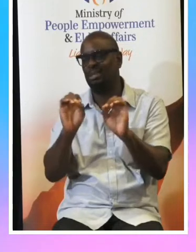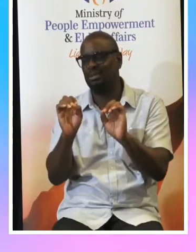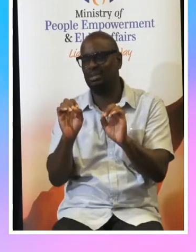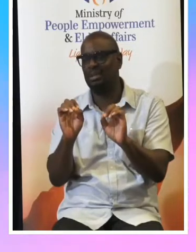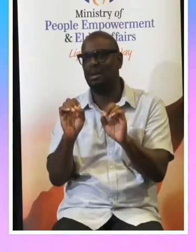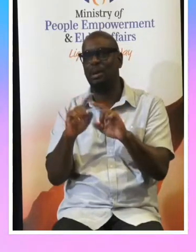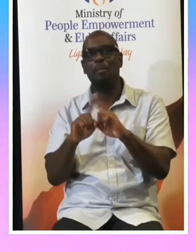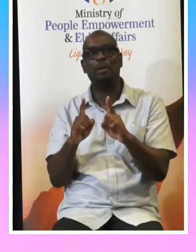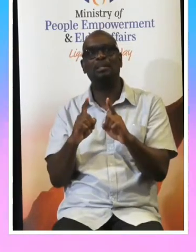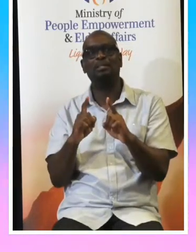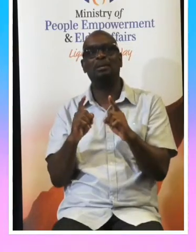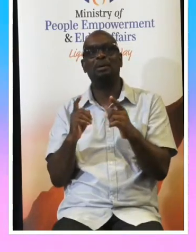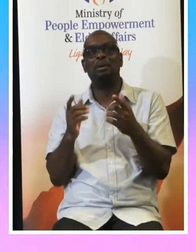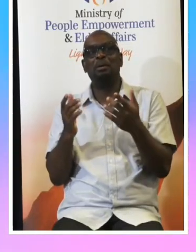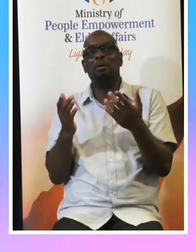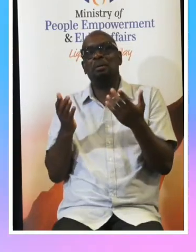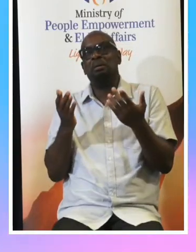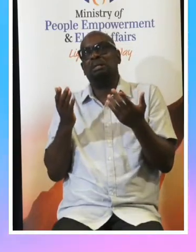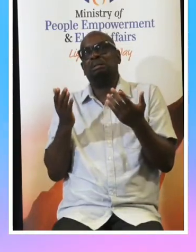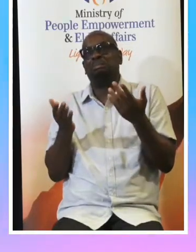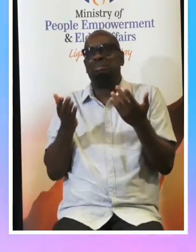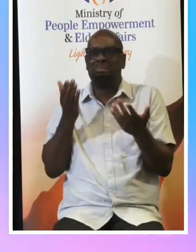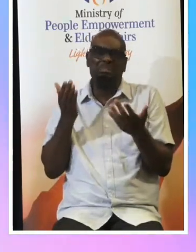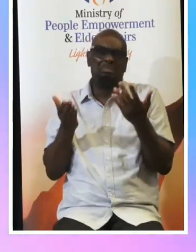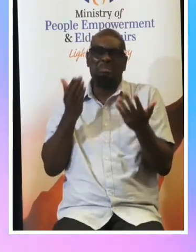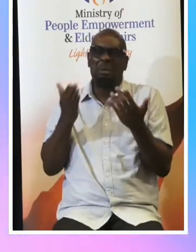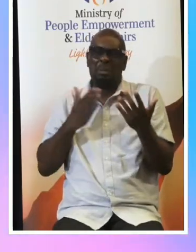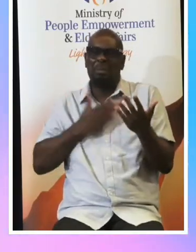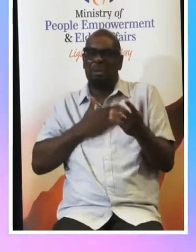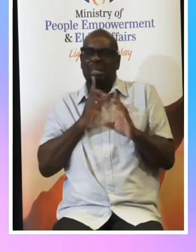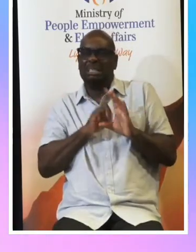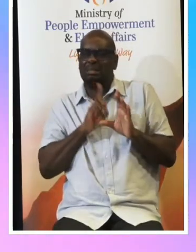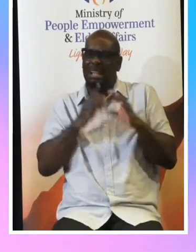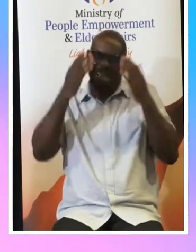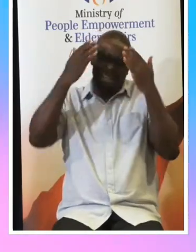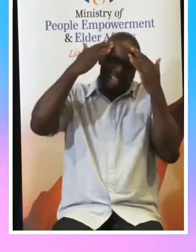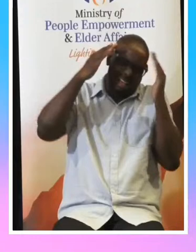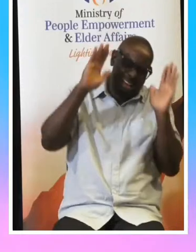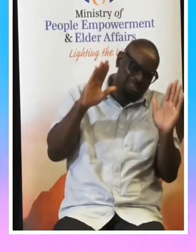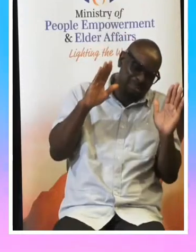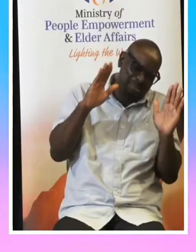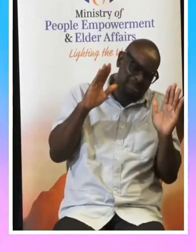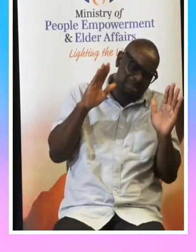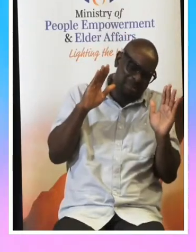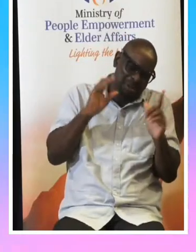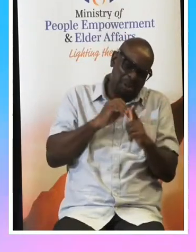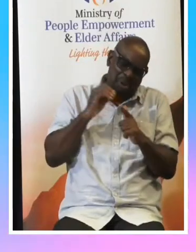if that was a chicken and egg situation, or it was because of the disability I wasn't interested, or because